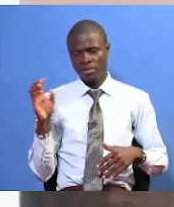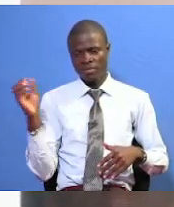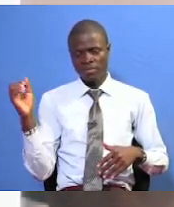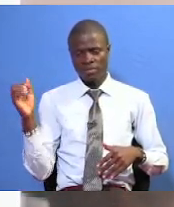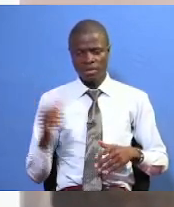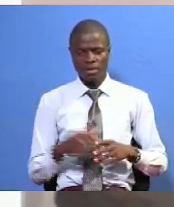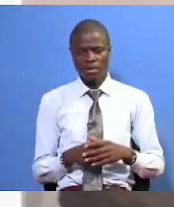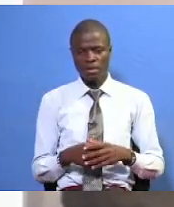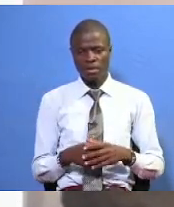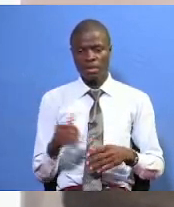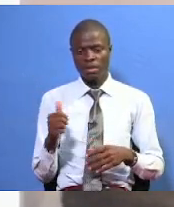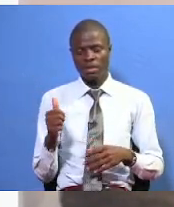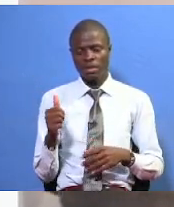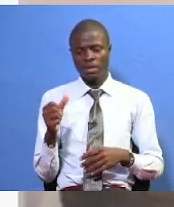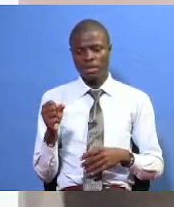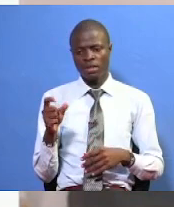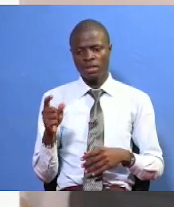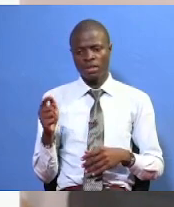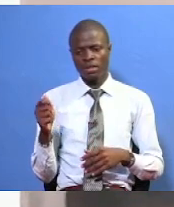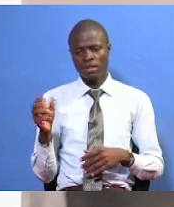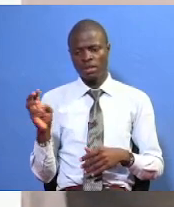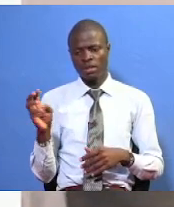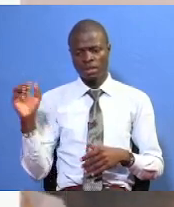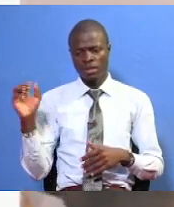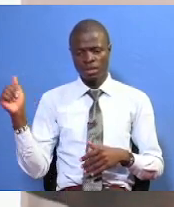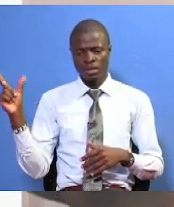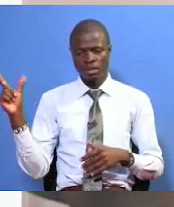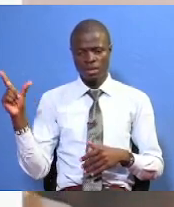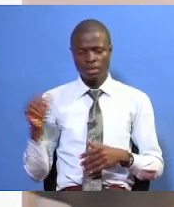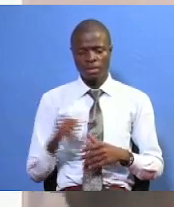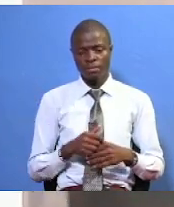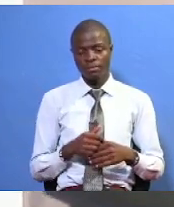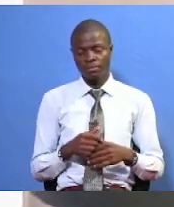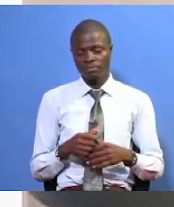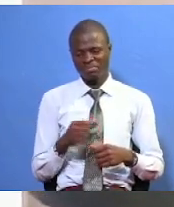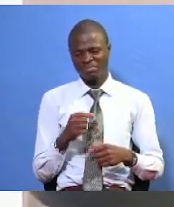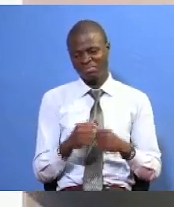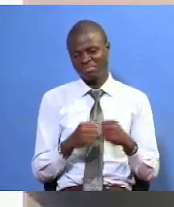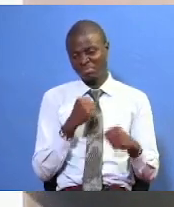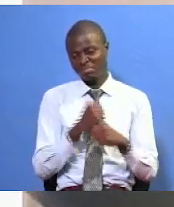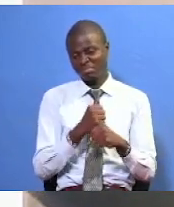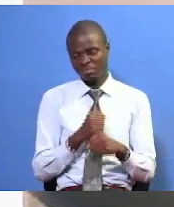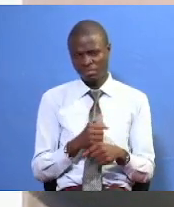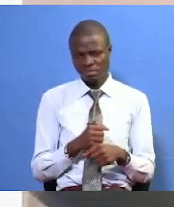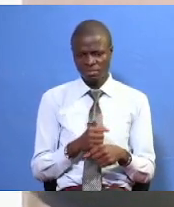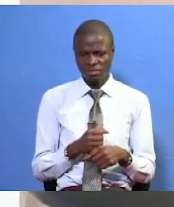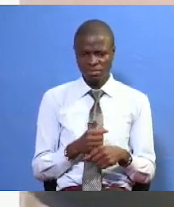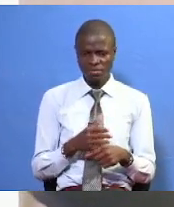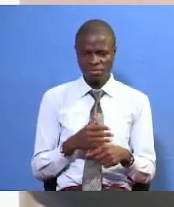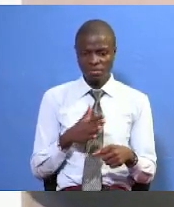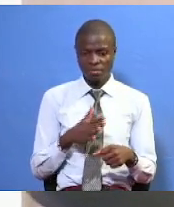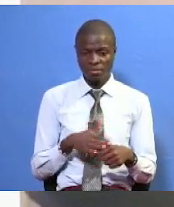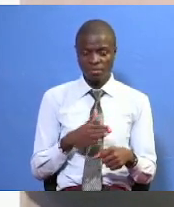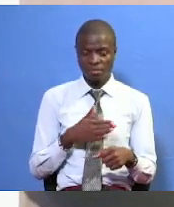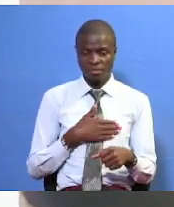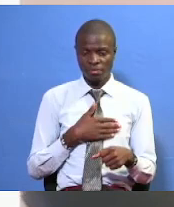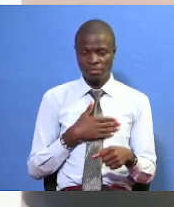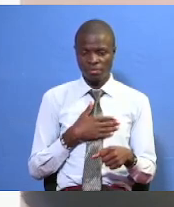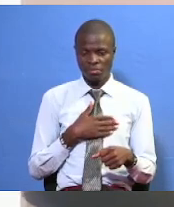Ali Salim Manga does. But my father's vision was